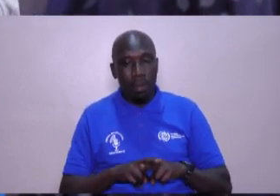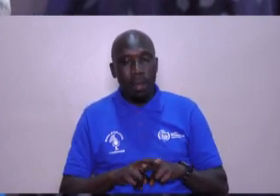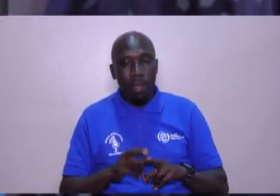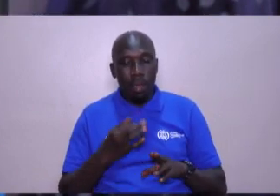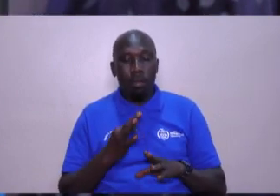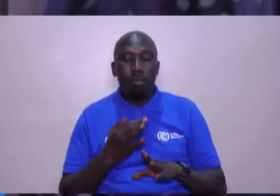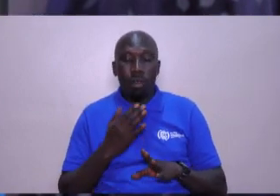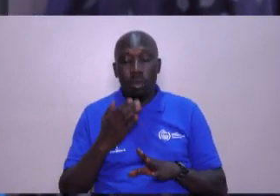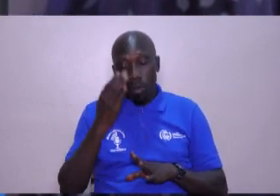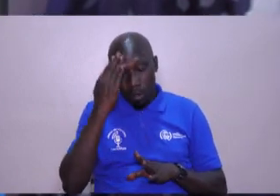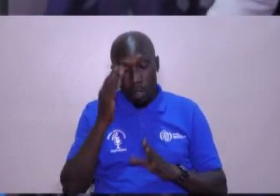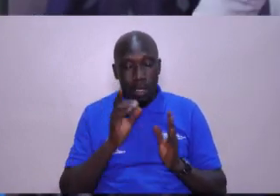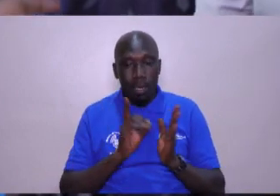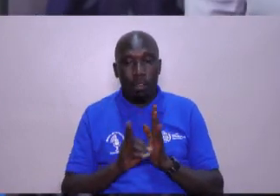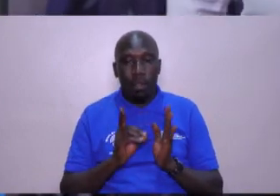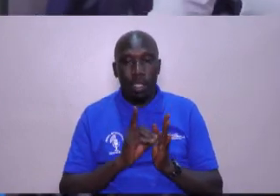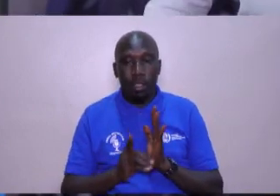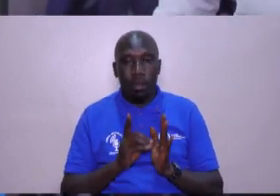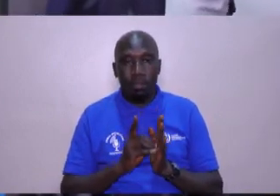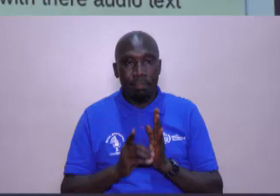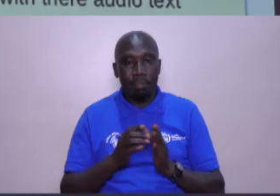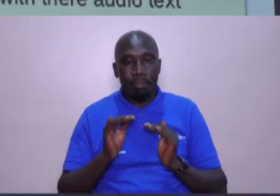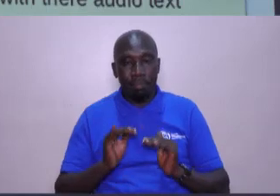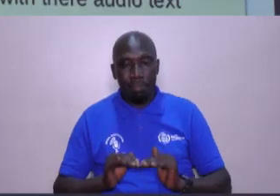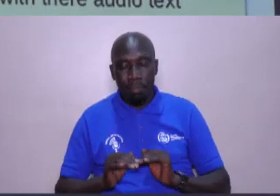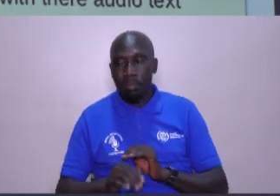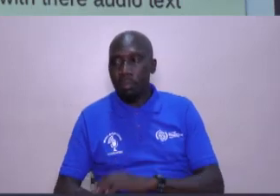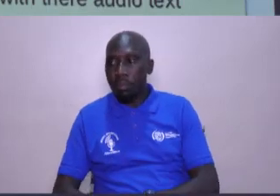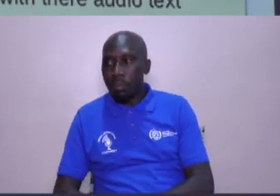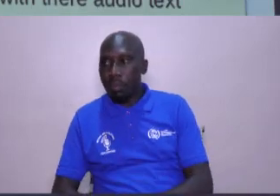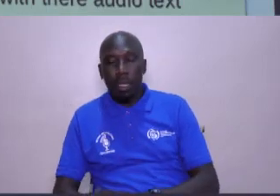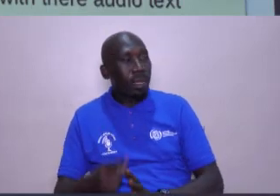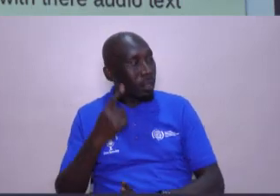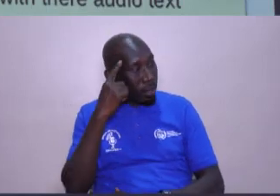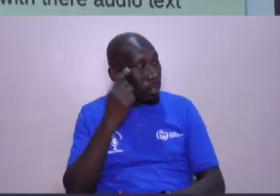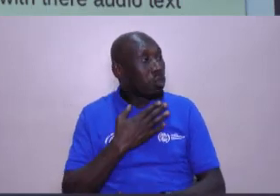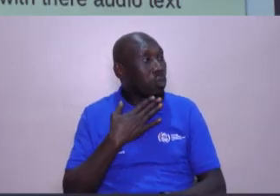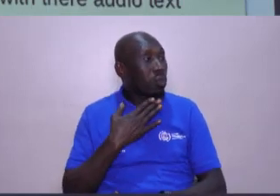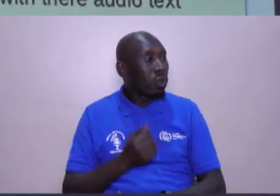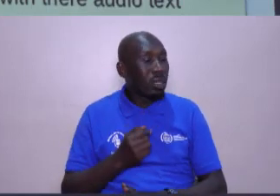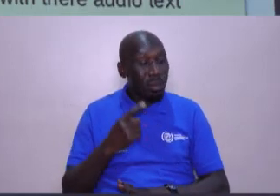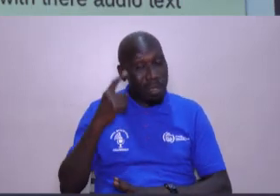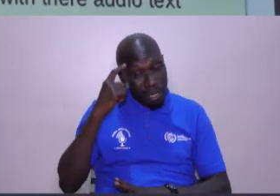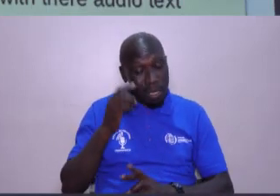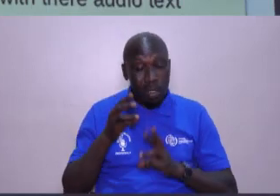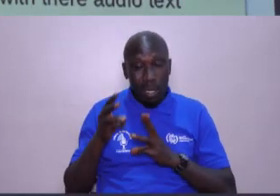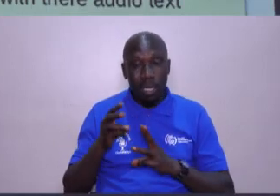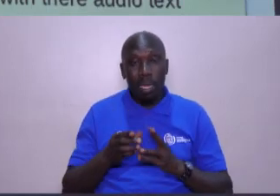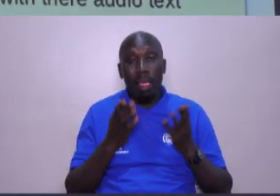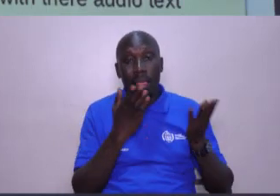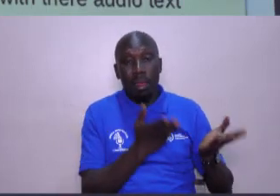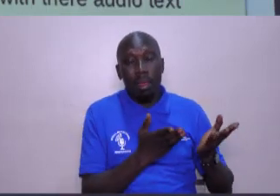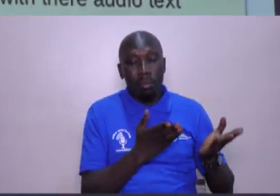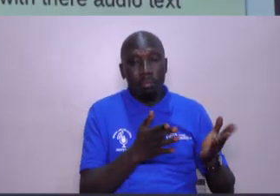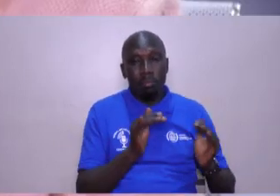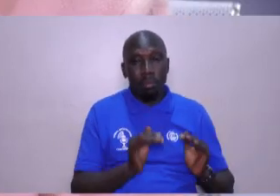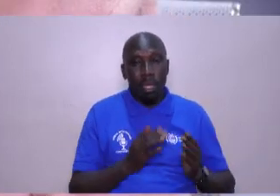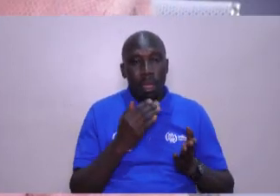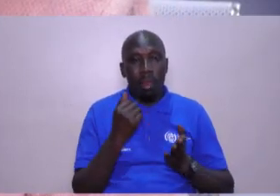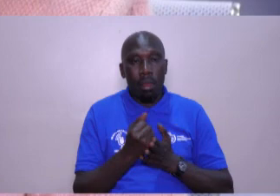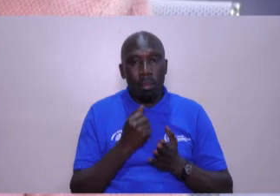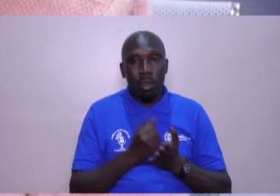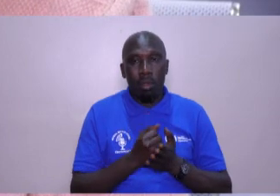the definition. So I think we need to think strategically here. yeah.